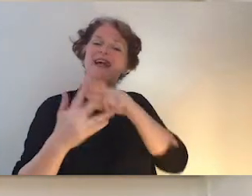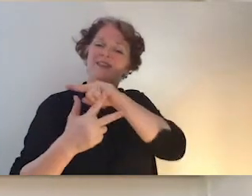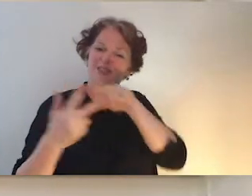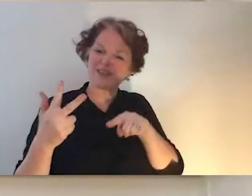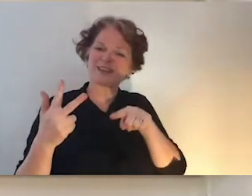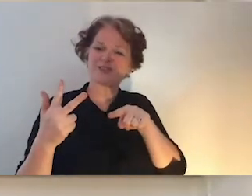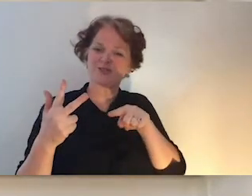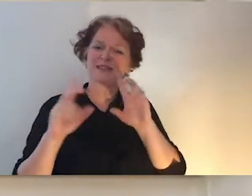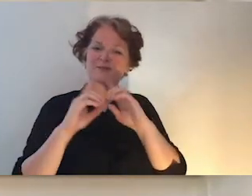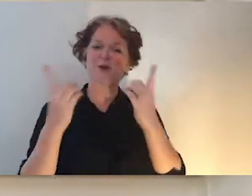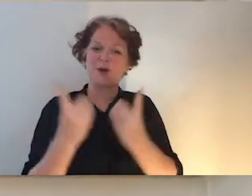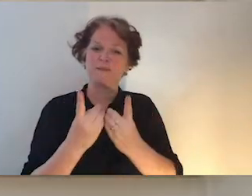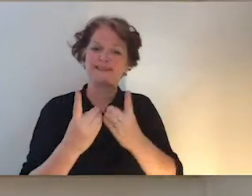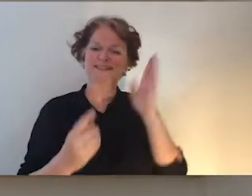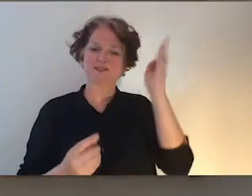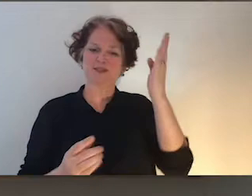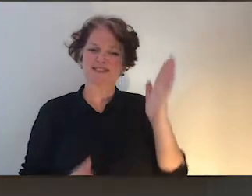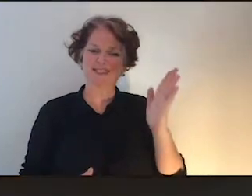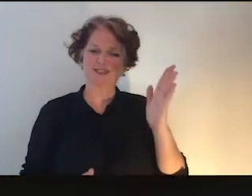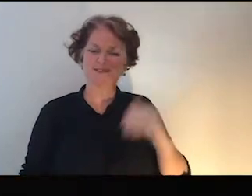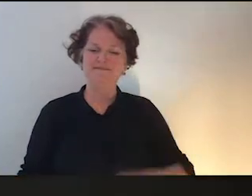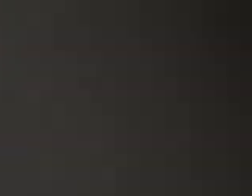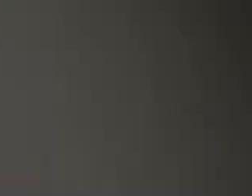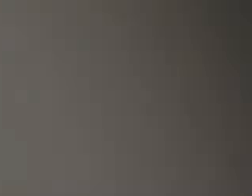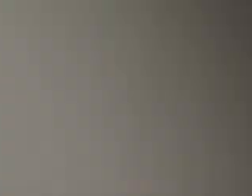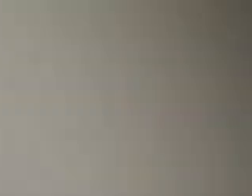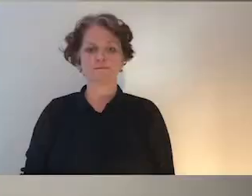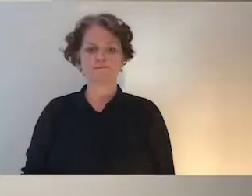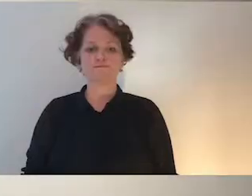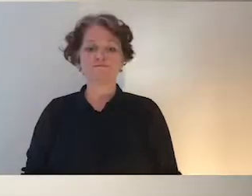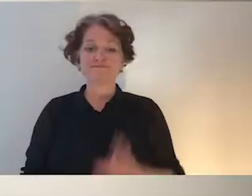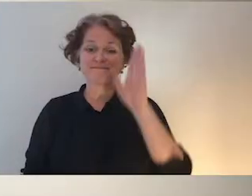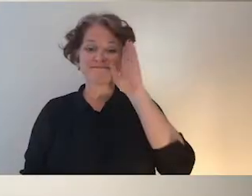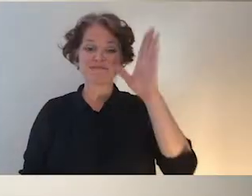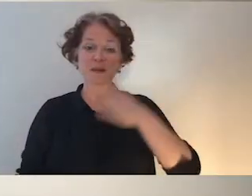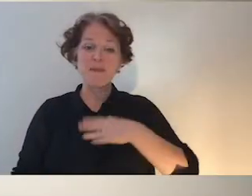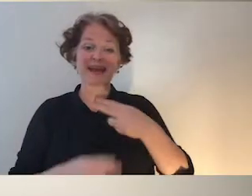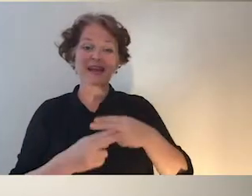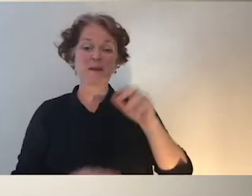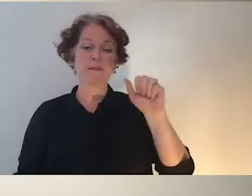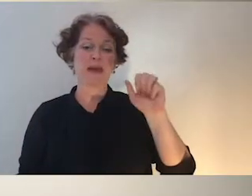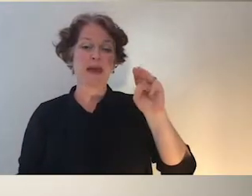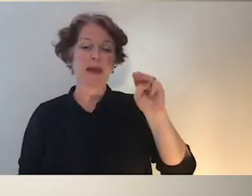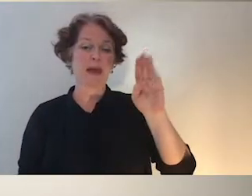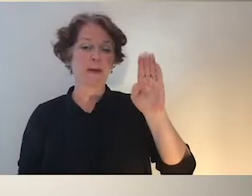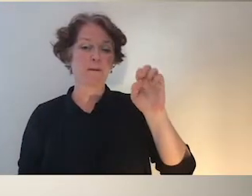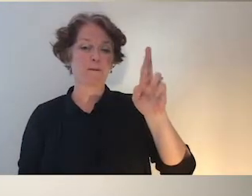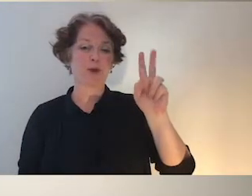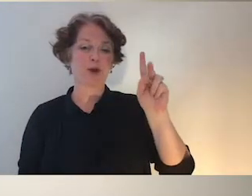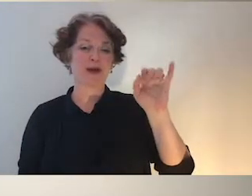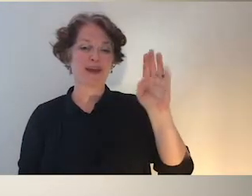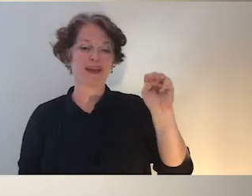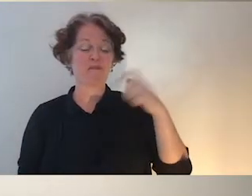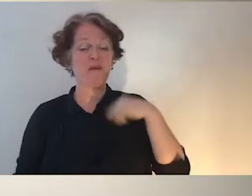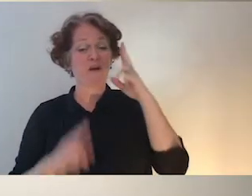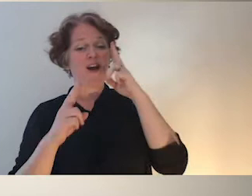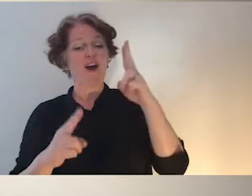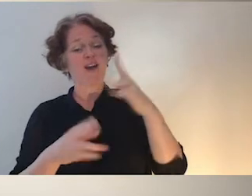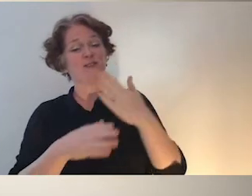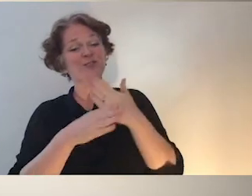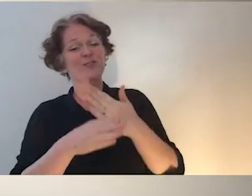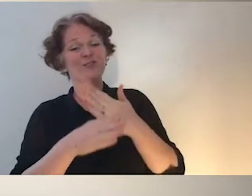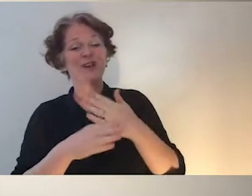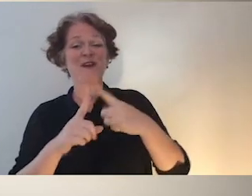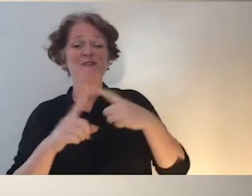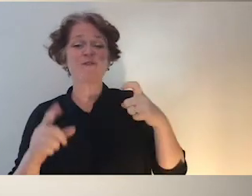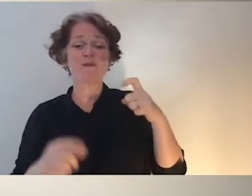fellow students in these three departments. Hello, everyone. My name is Amber Kim, and I have the honor of sharing a few words with you today from